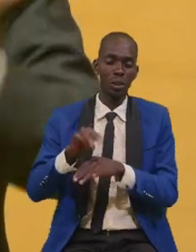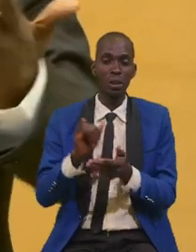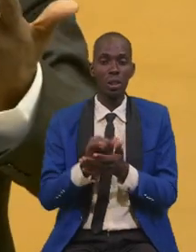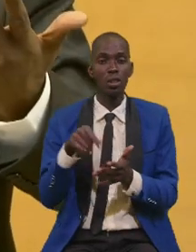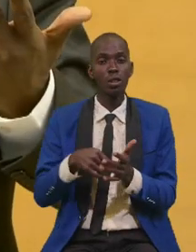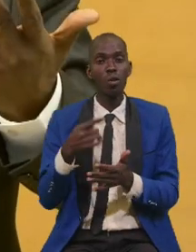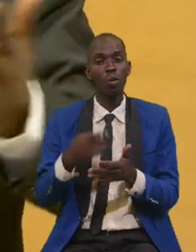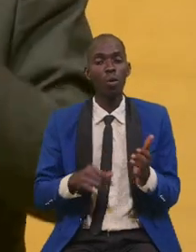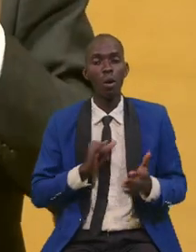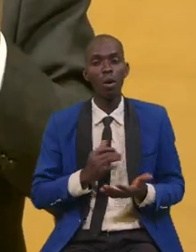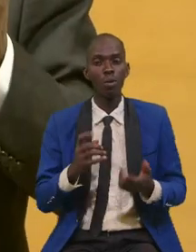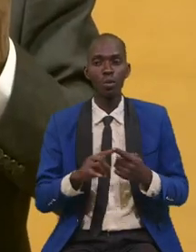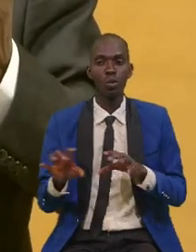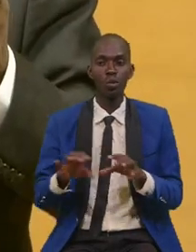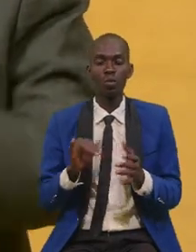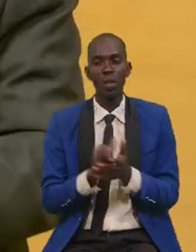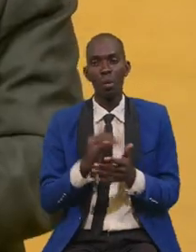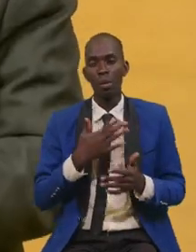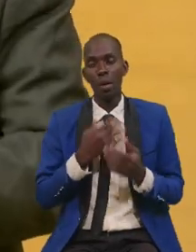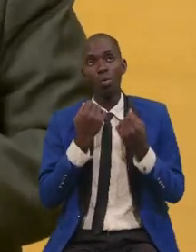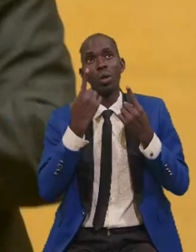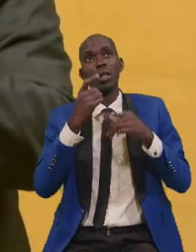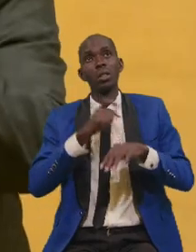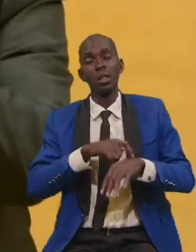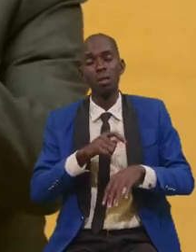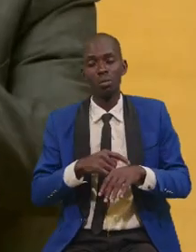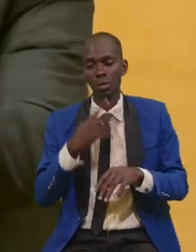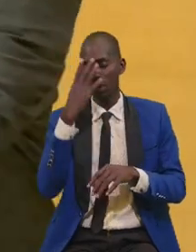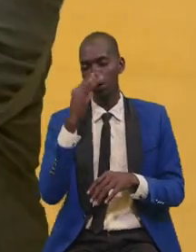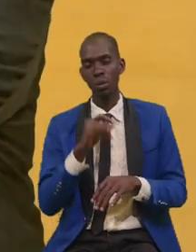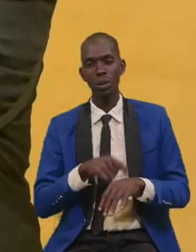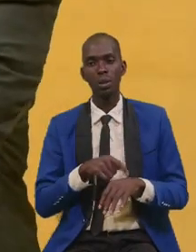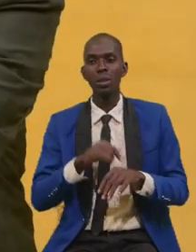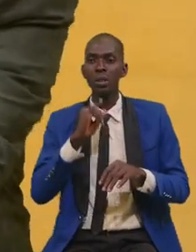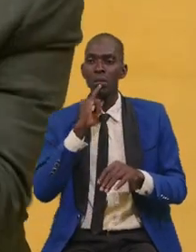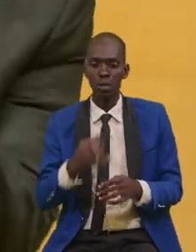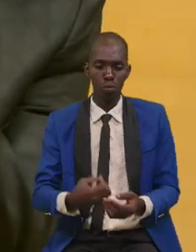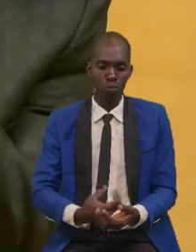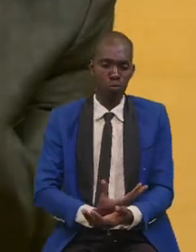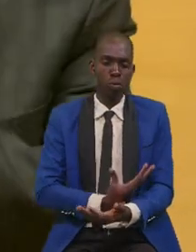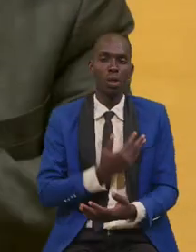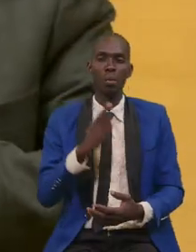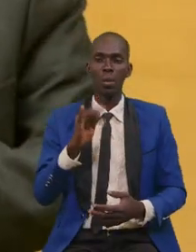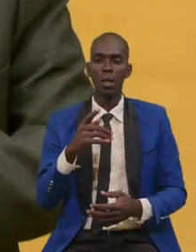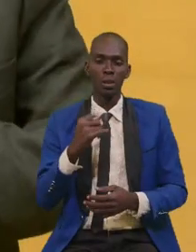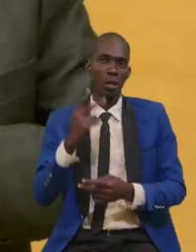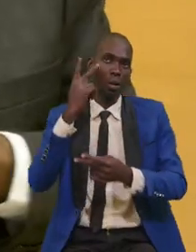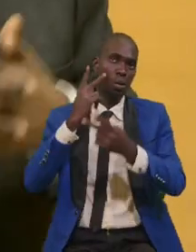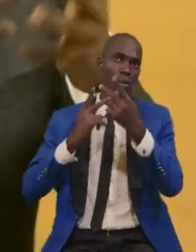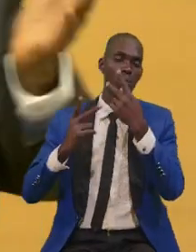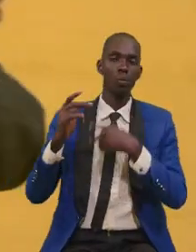my sleeping hours, everything is influenced by the prophecies and the promises and the